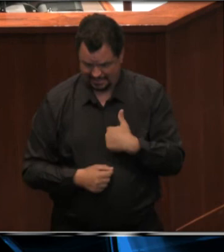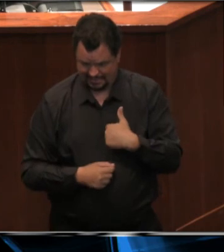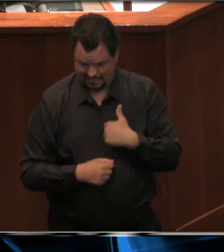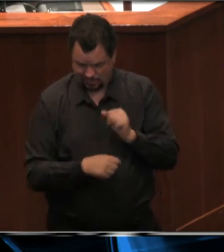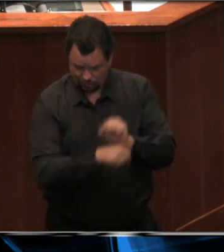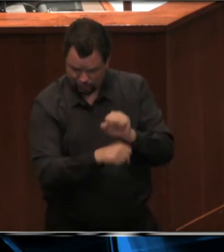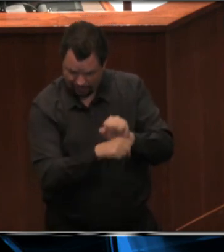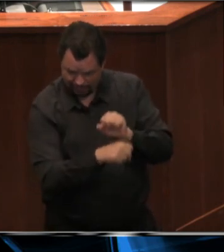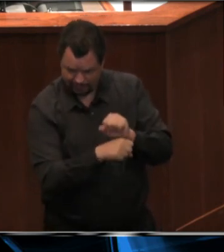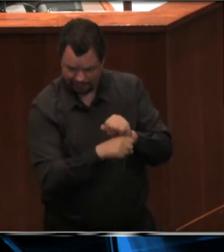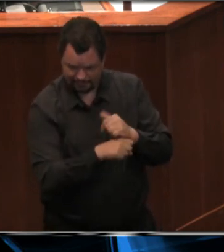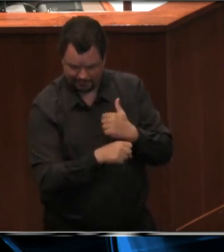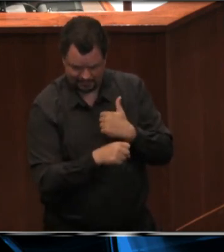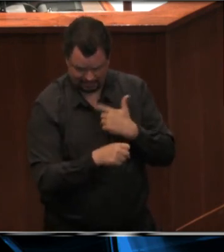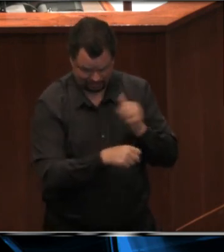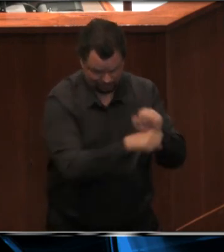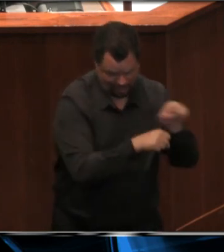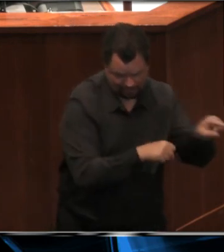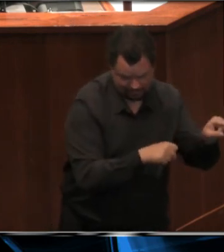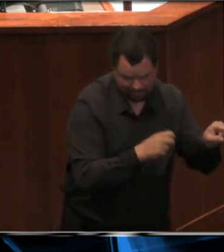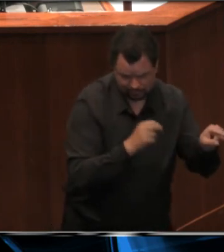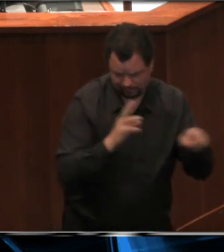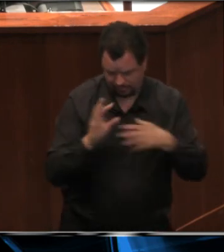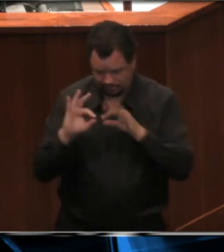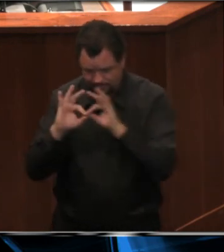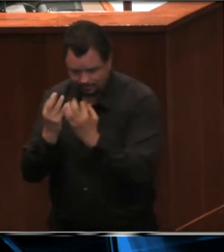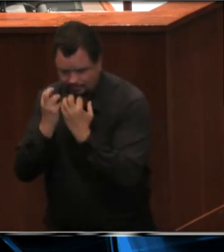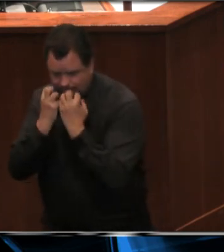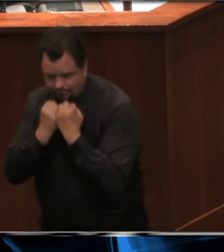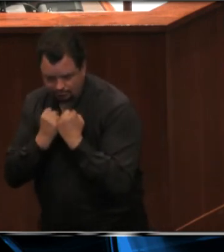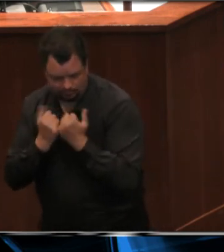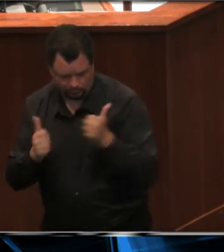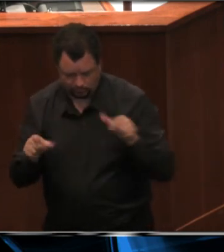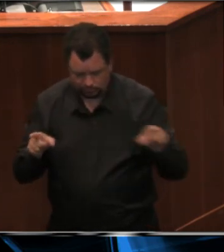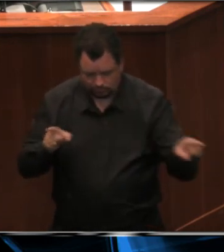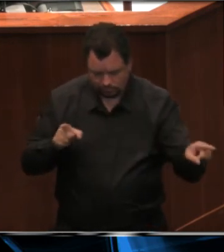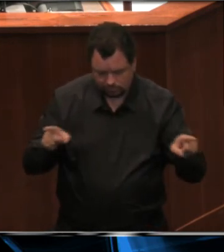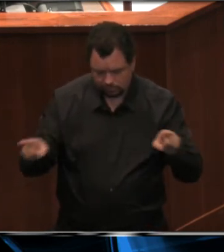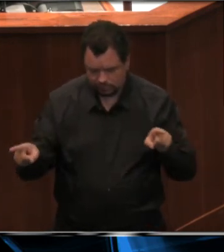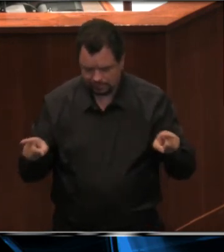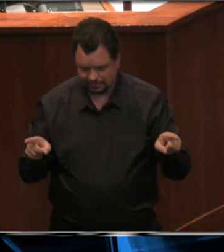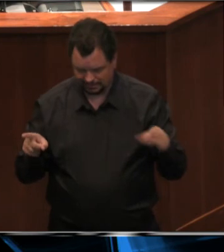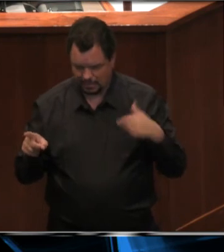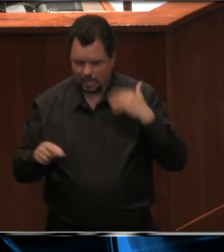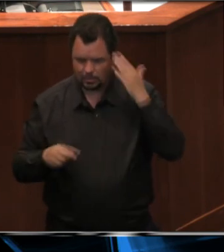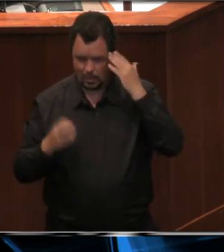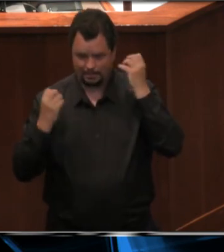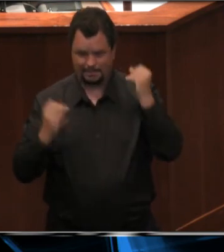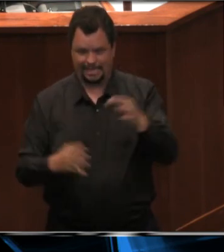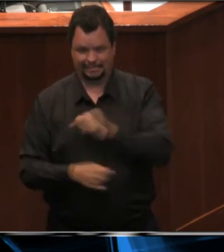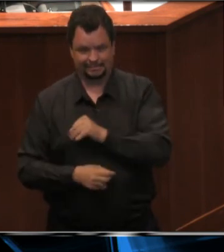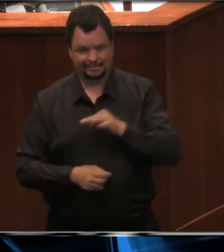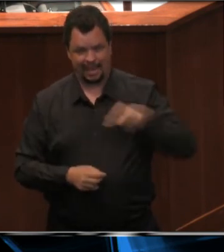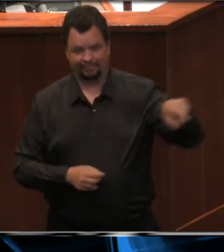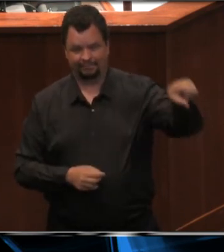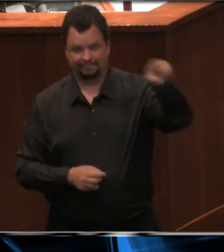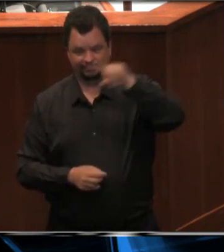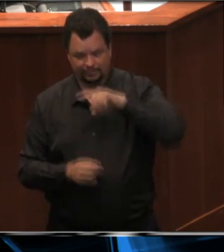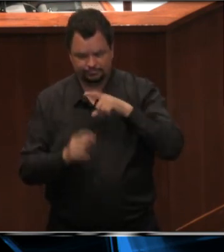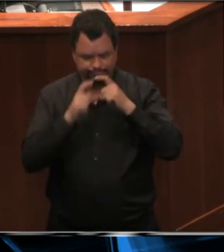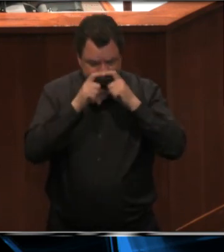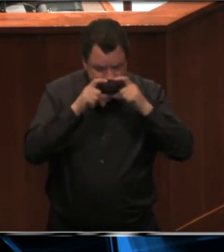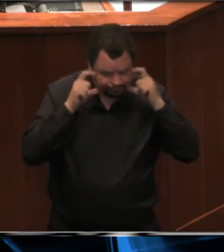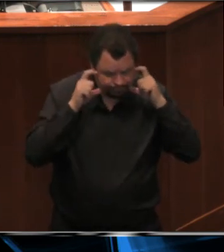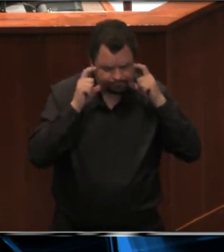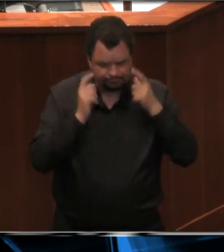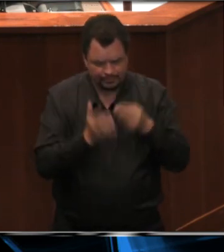feel like teachers should need to shoulder this burden without some help. I know several staff members who are purchasing face shields and air purifiers on their own. My room